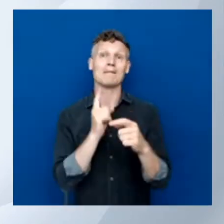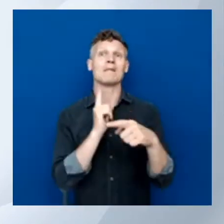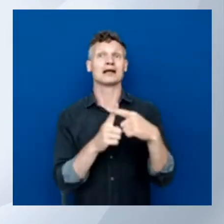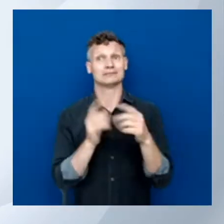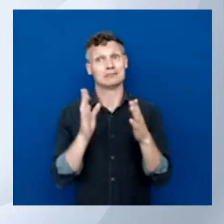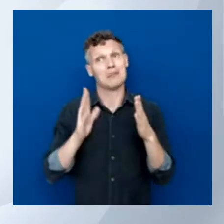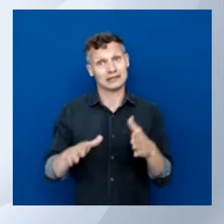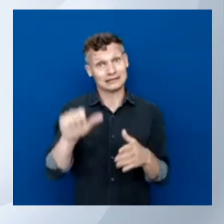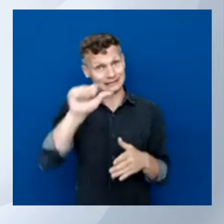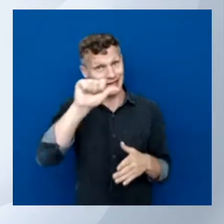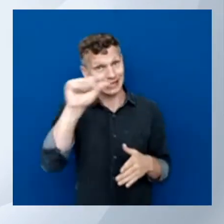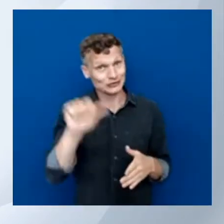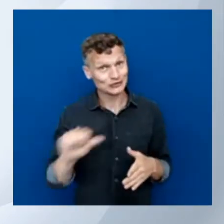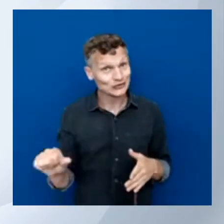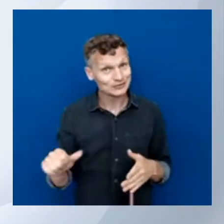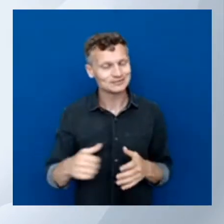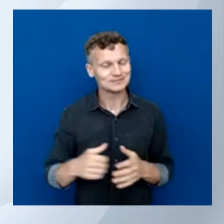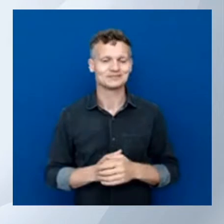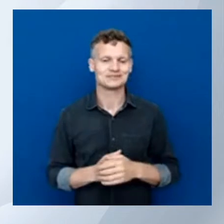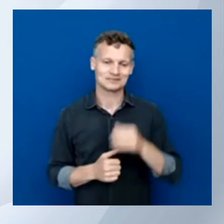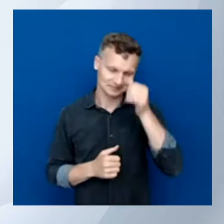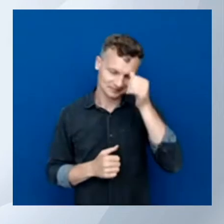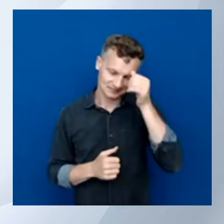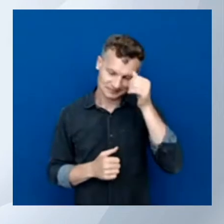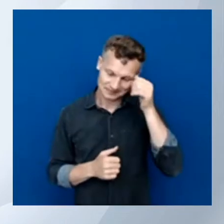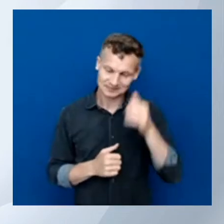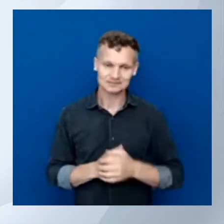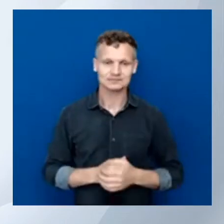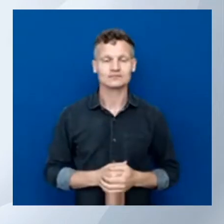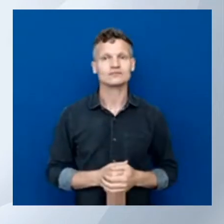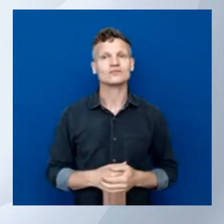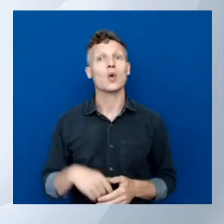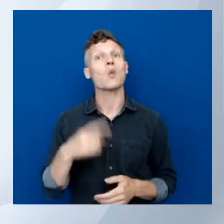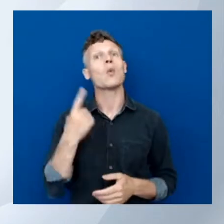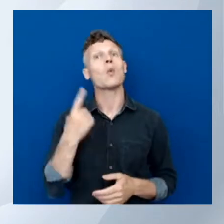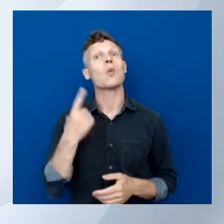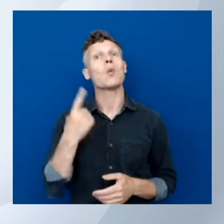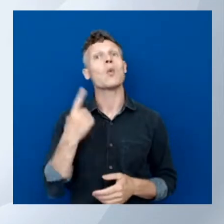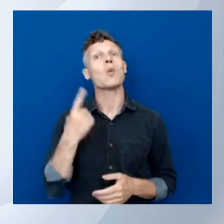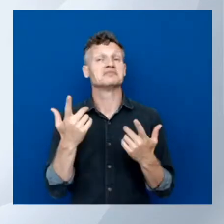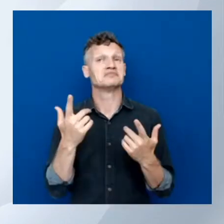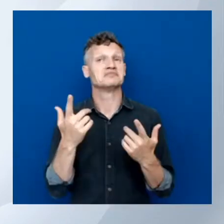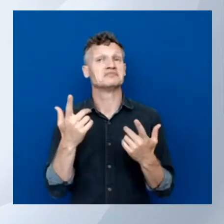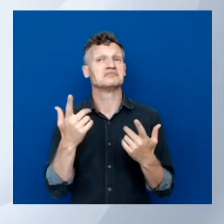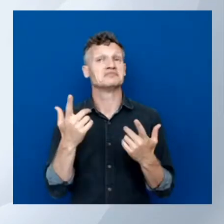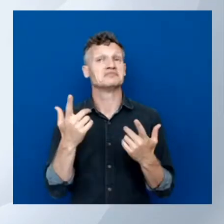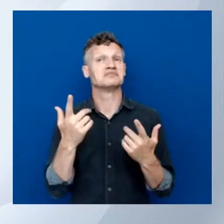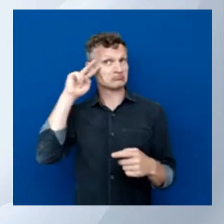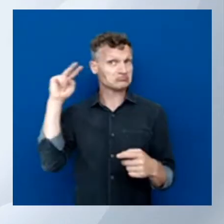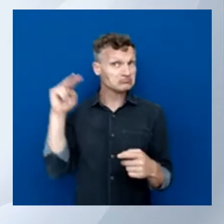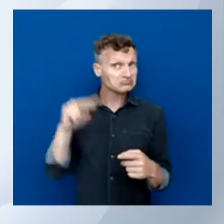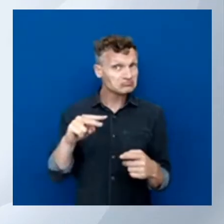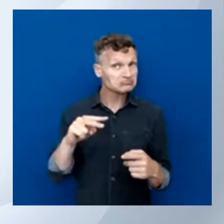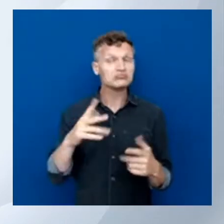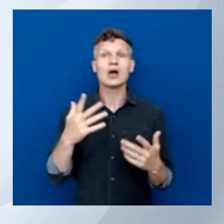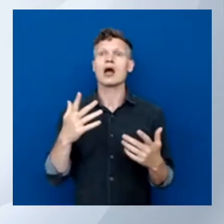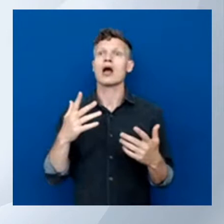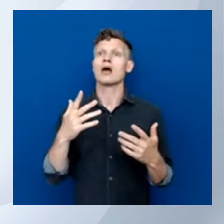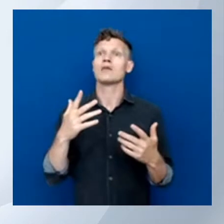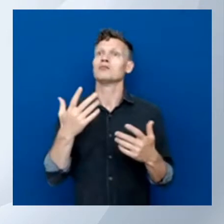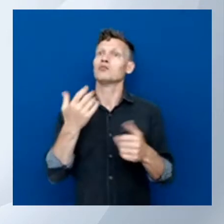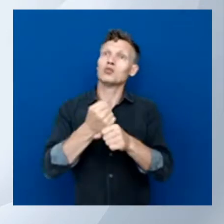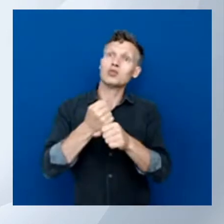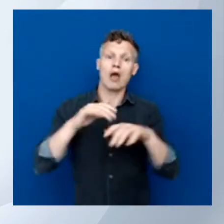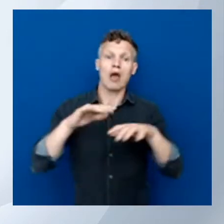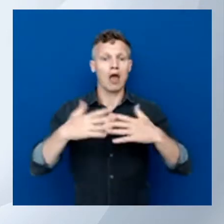So what are the different approaches that people can use for scaling applications? I guess the most typical